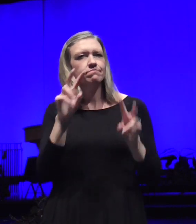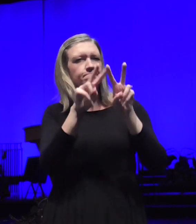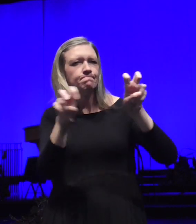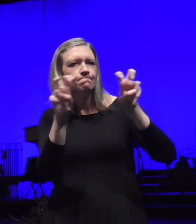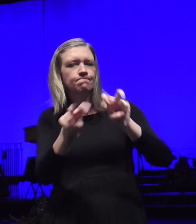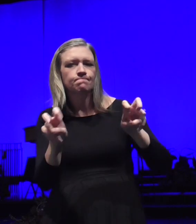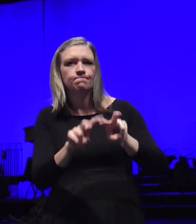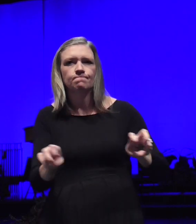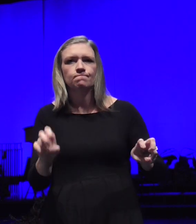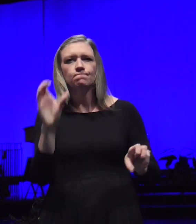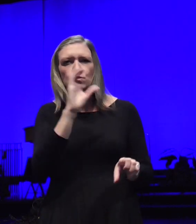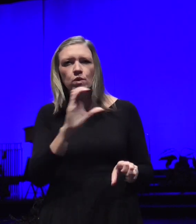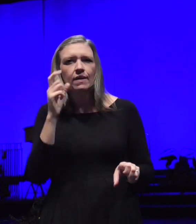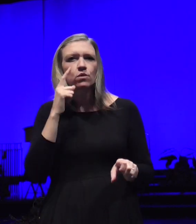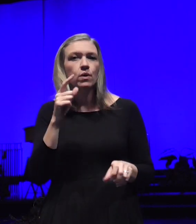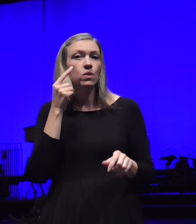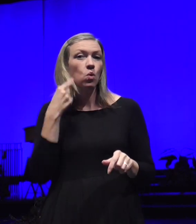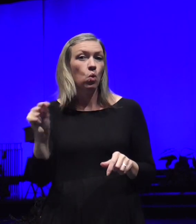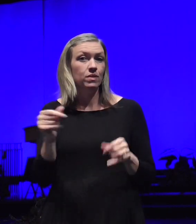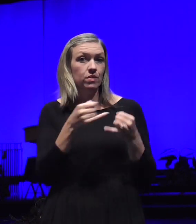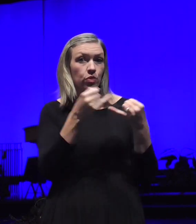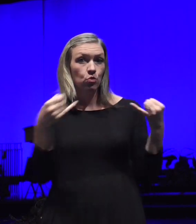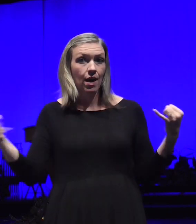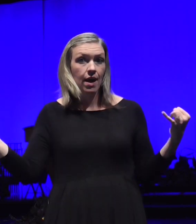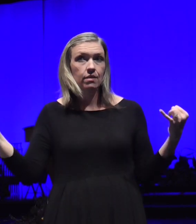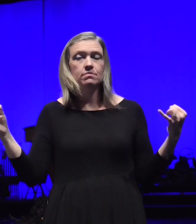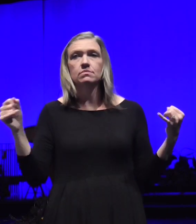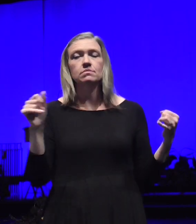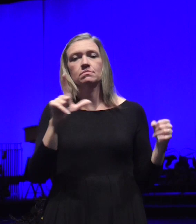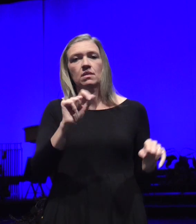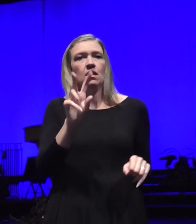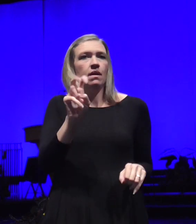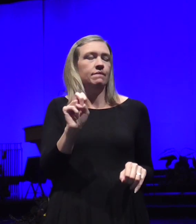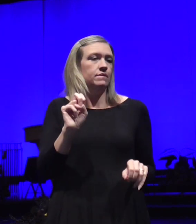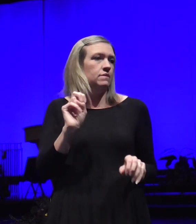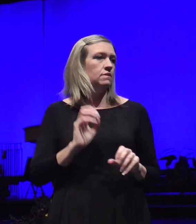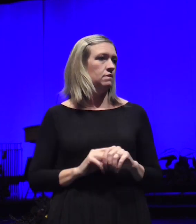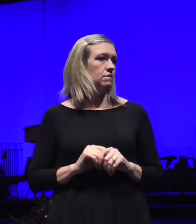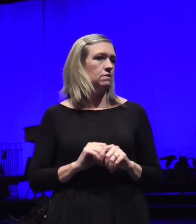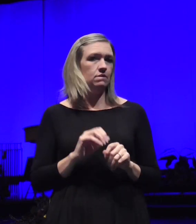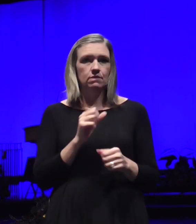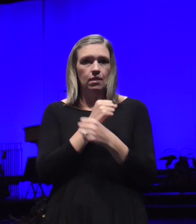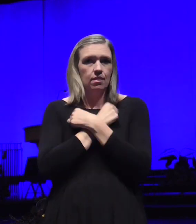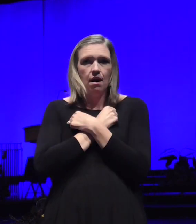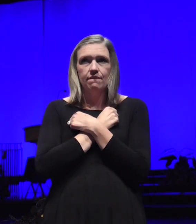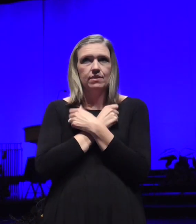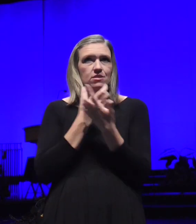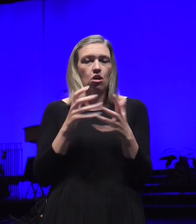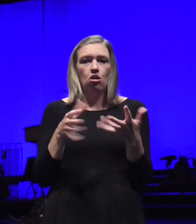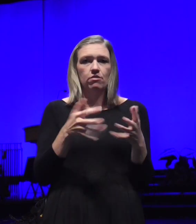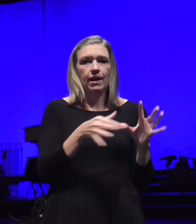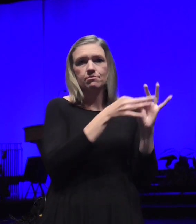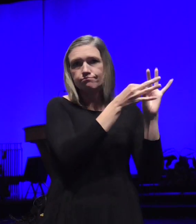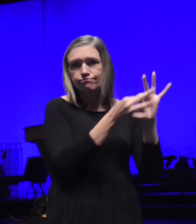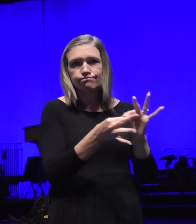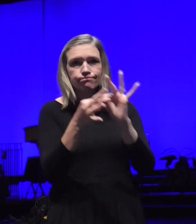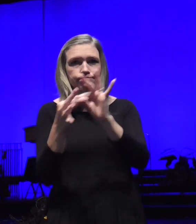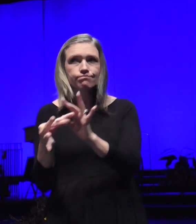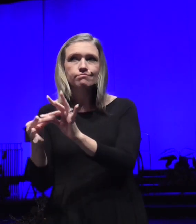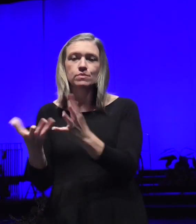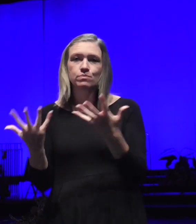thread in all of them. It's love. It's love itself. It's been woven, and it's